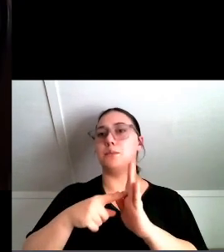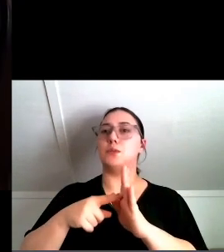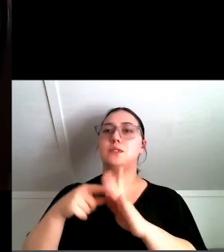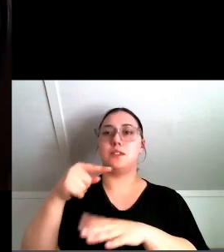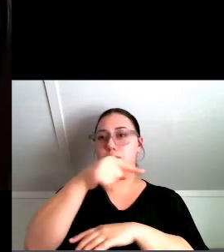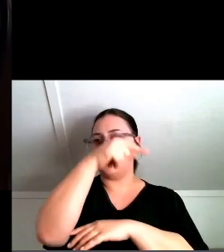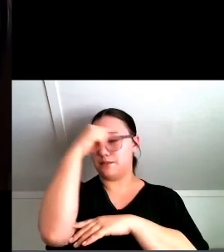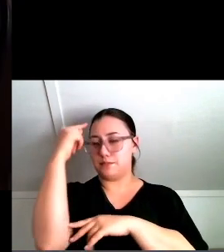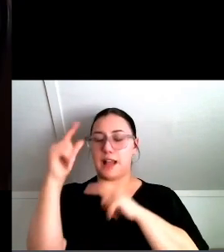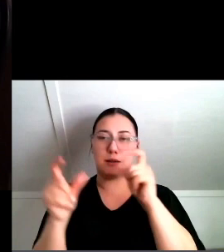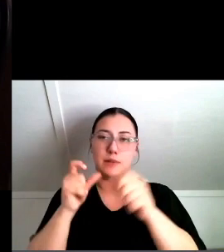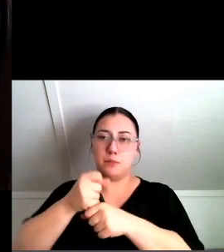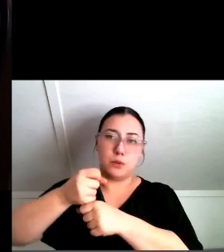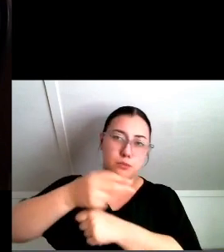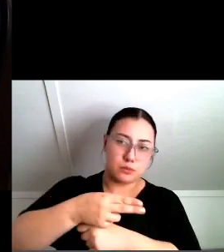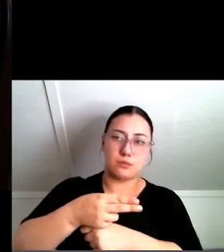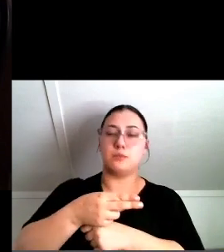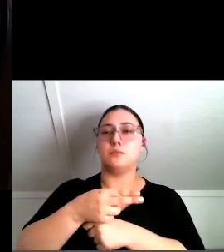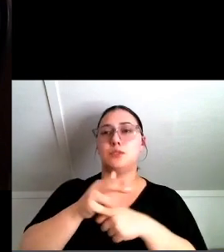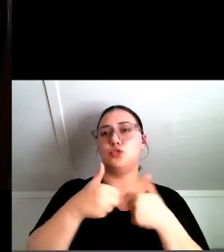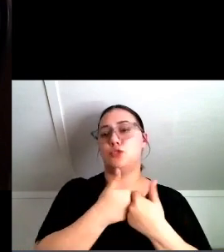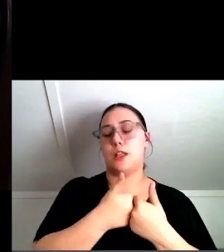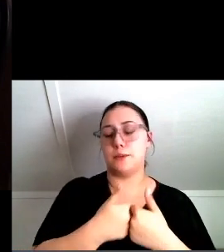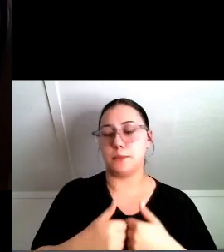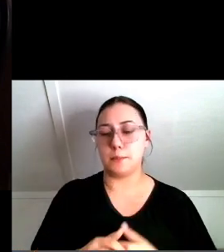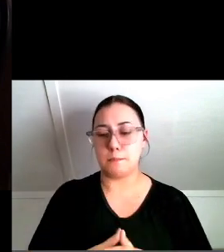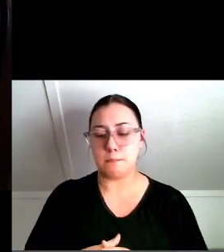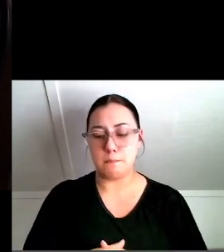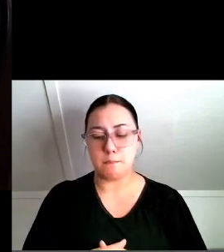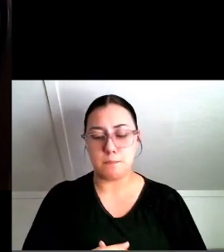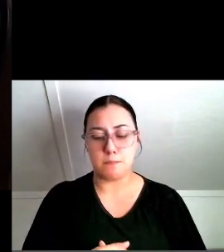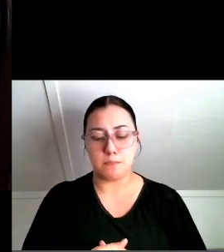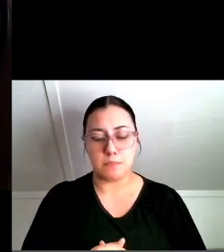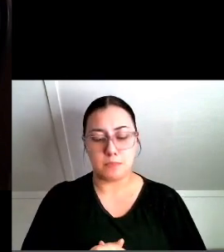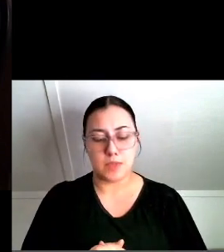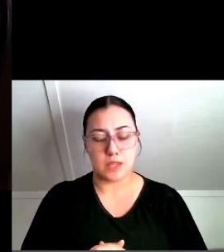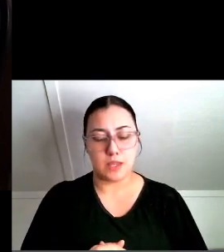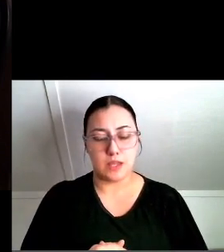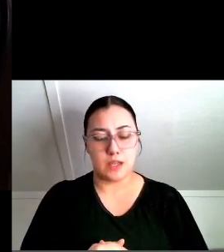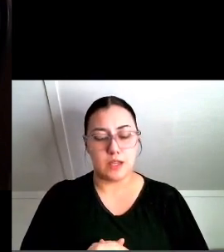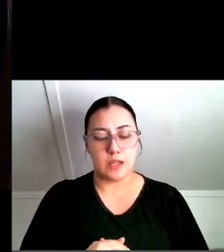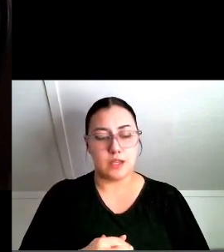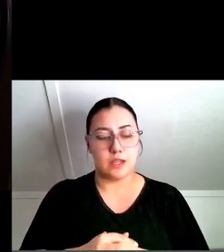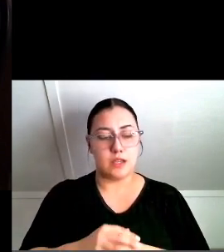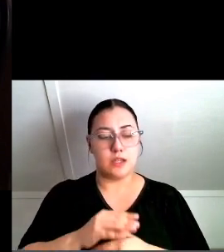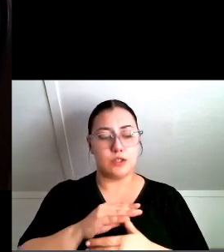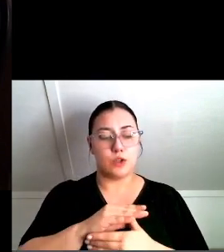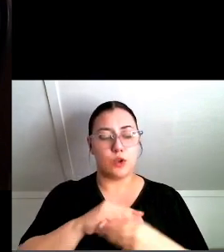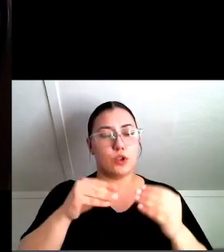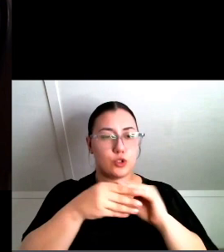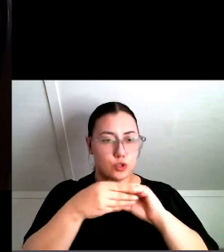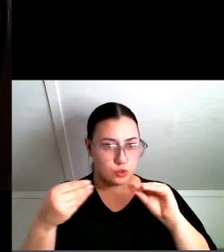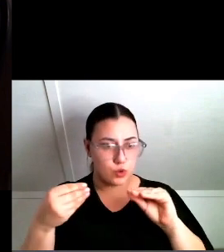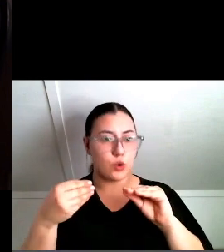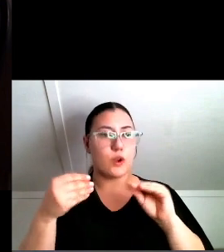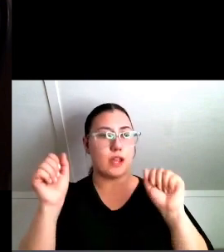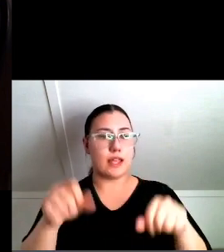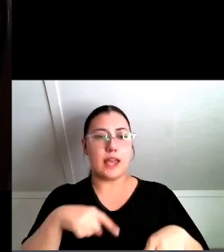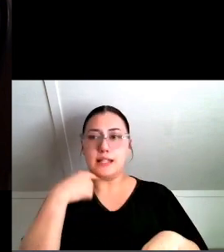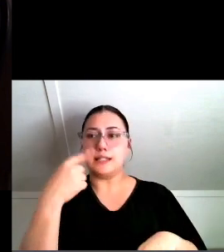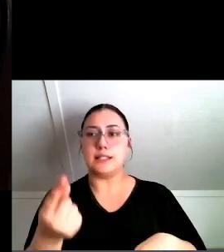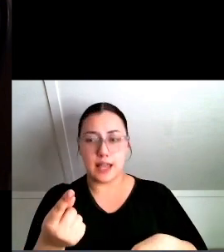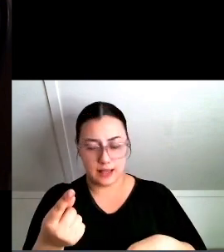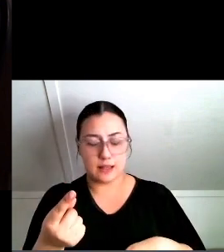if that's true, and there's a story to be told here about a sort of alternative system that tells the story of black